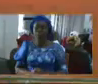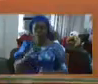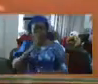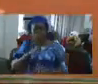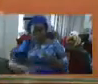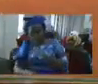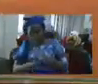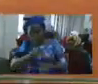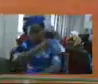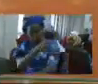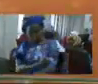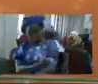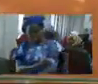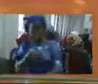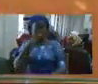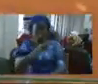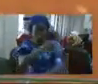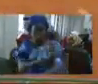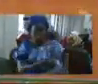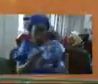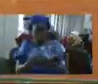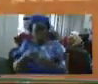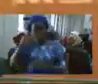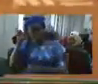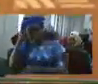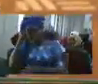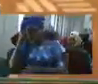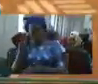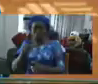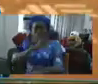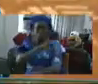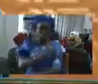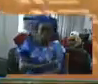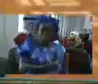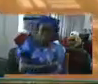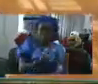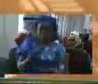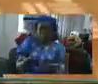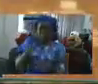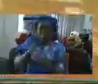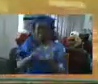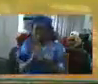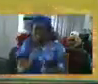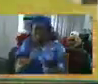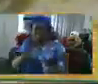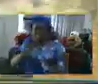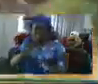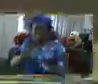authorities in government, authorities in Christian Association of